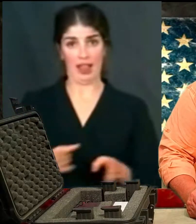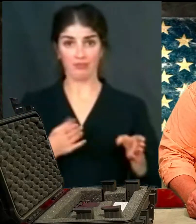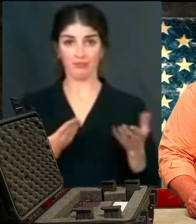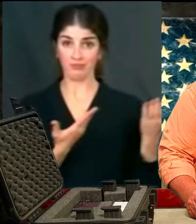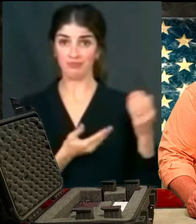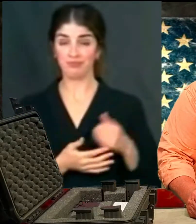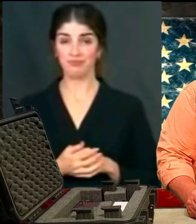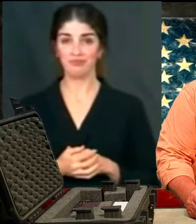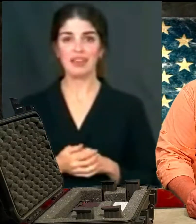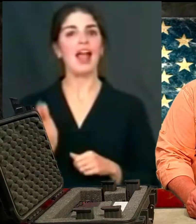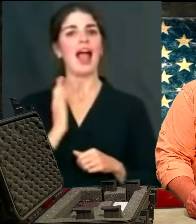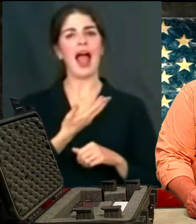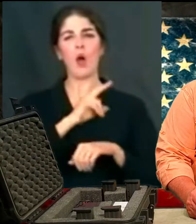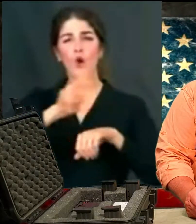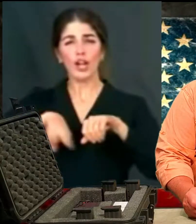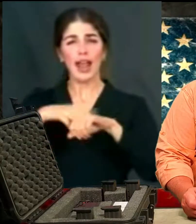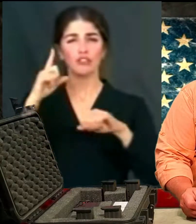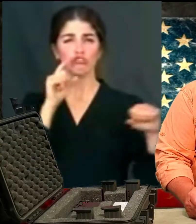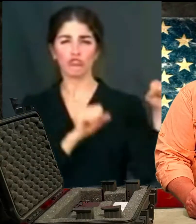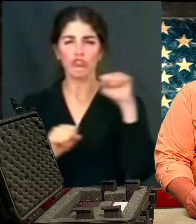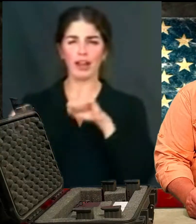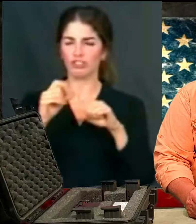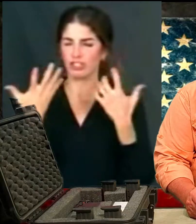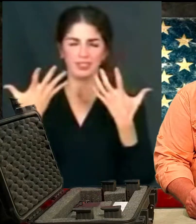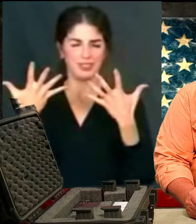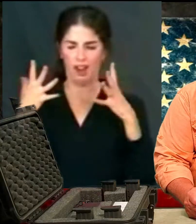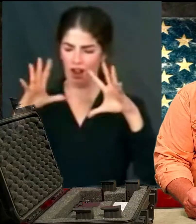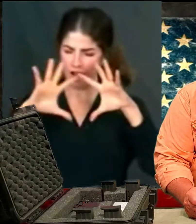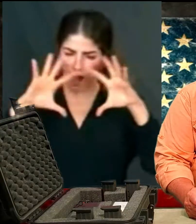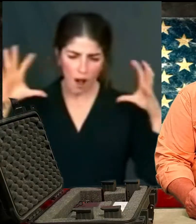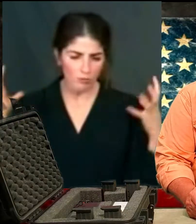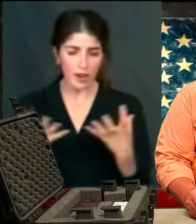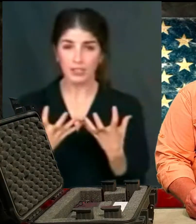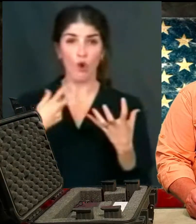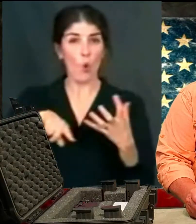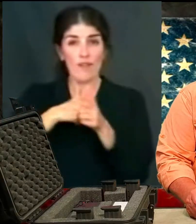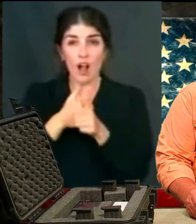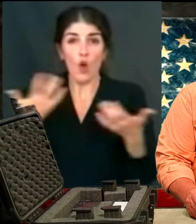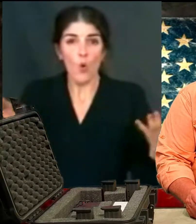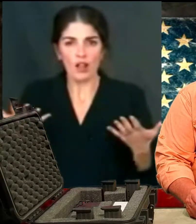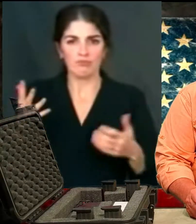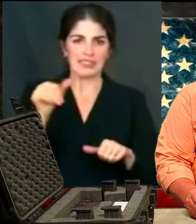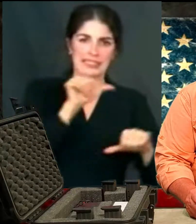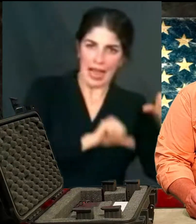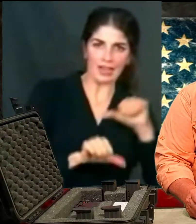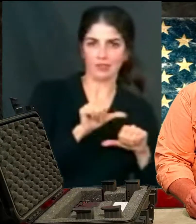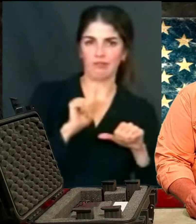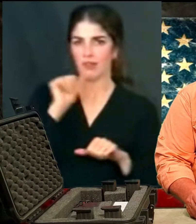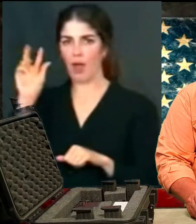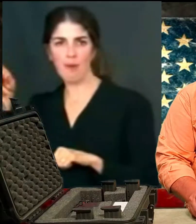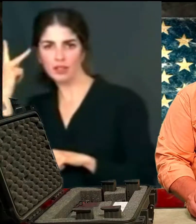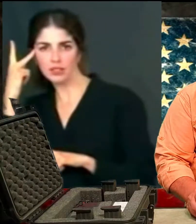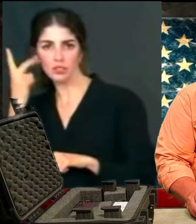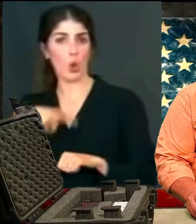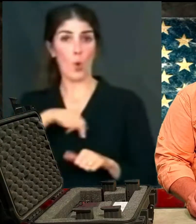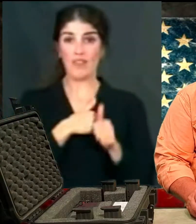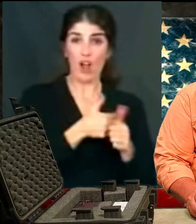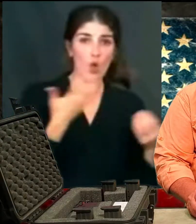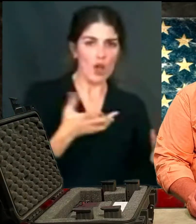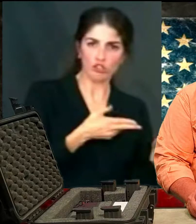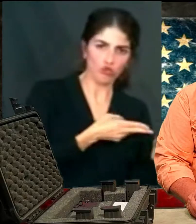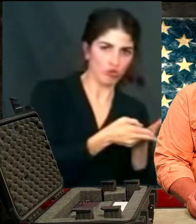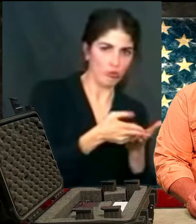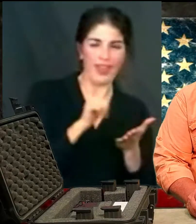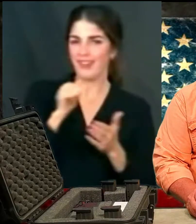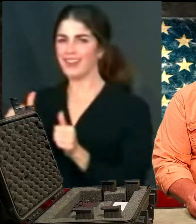I was warned that it would take about 8 weeks, and you know, it was exactly 8 weeks from the time I sent